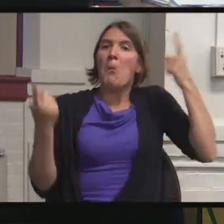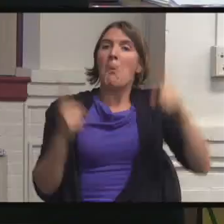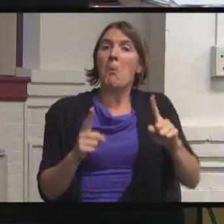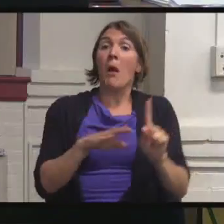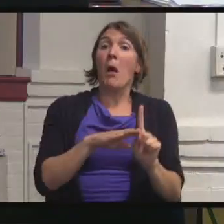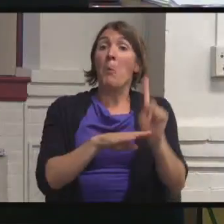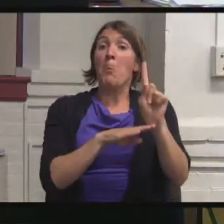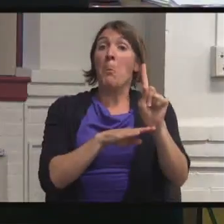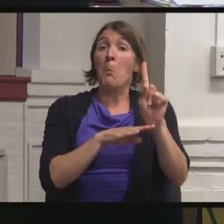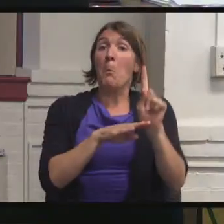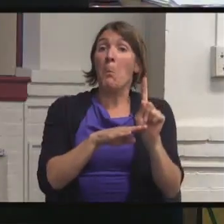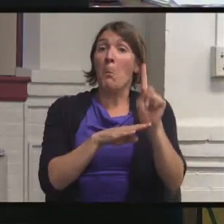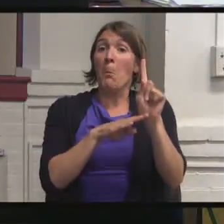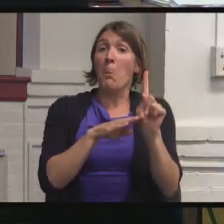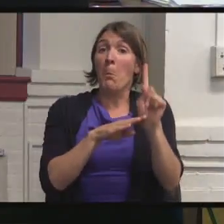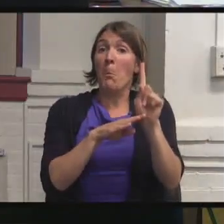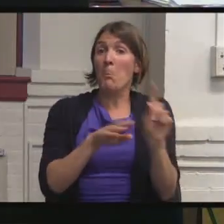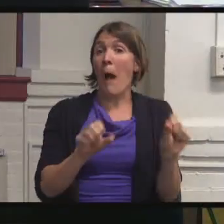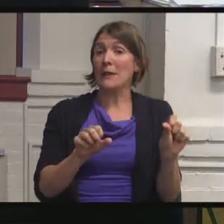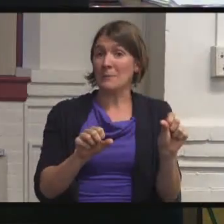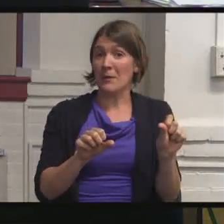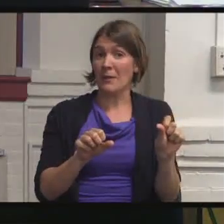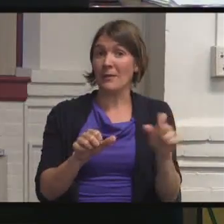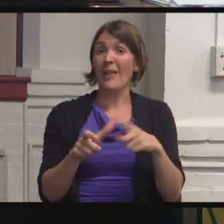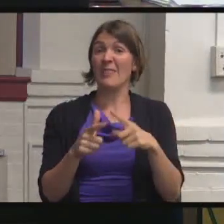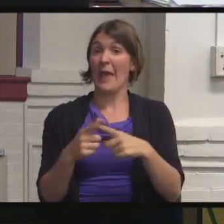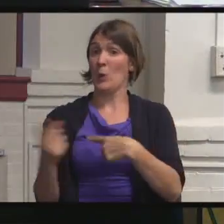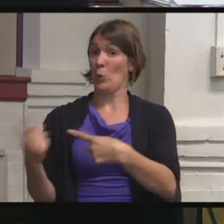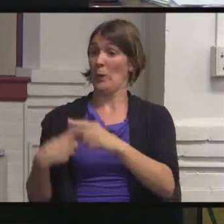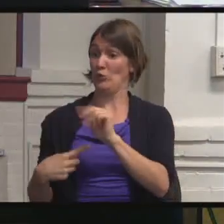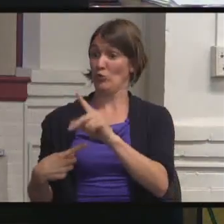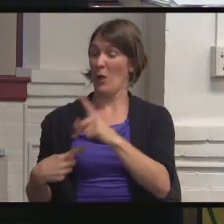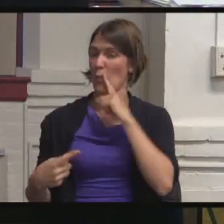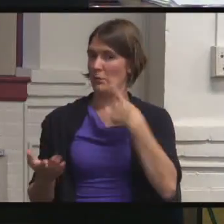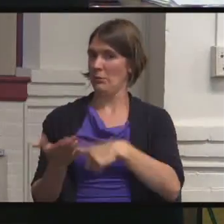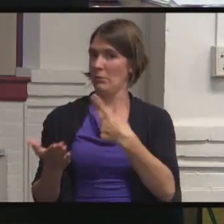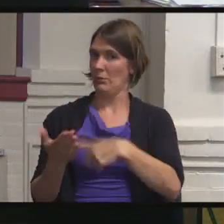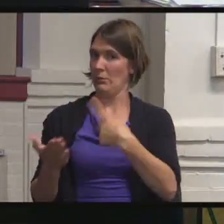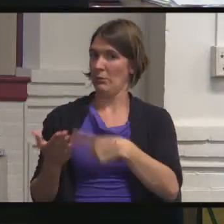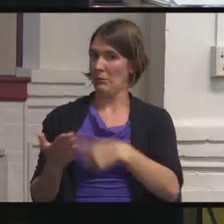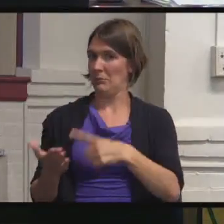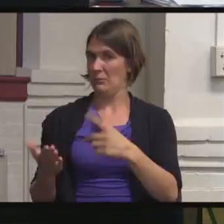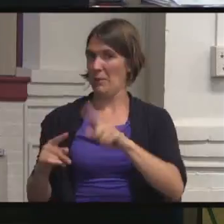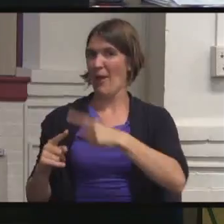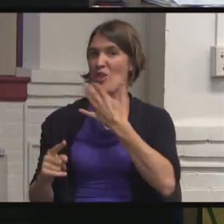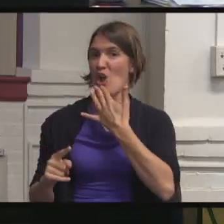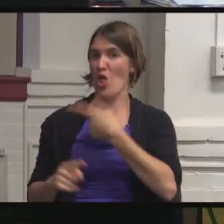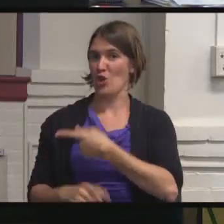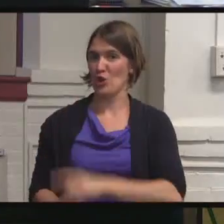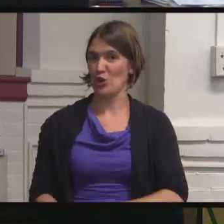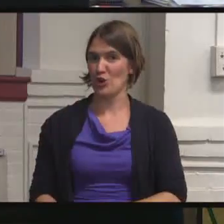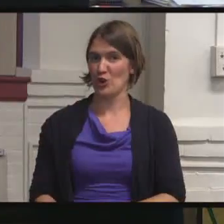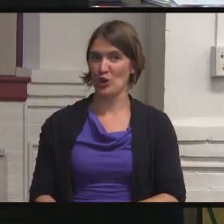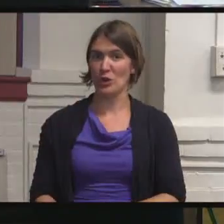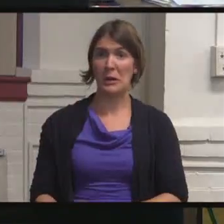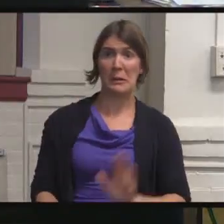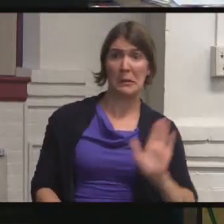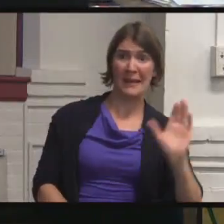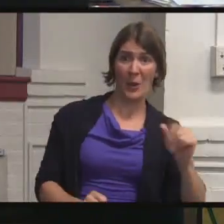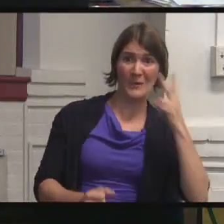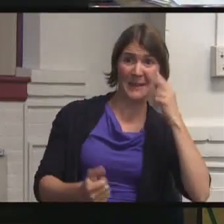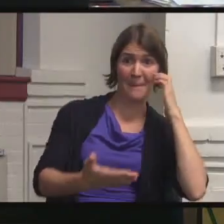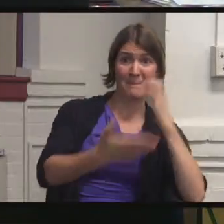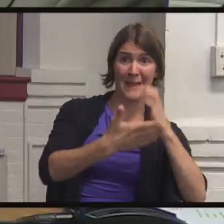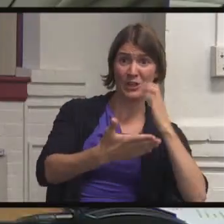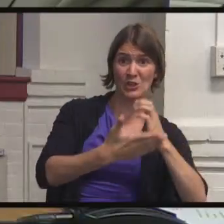in this case. And then we can talk, probably the best is for us to communicate independently about the color. So to be would we be able to see